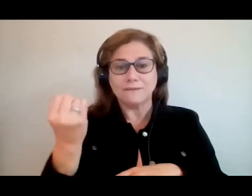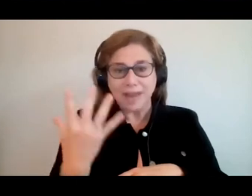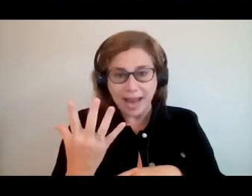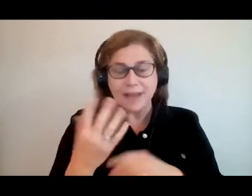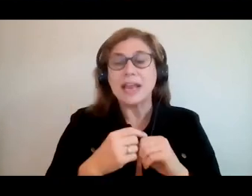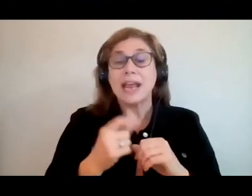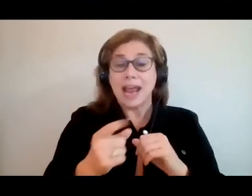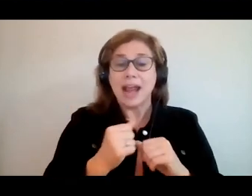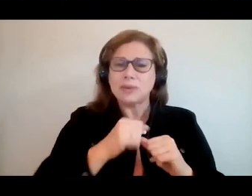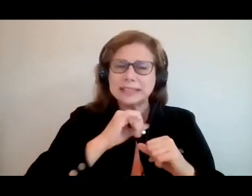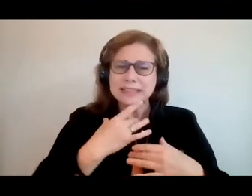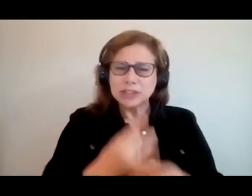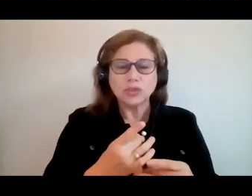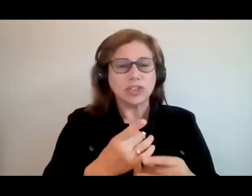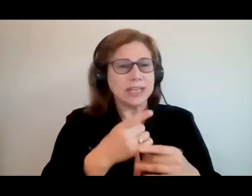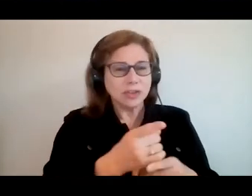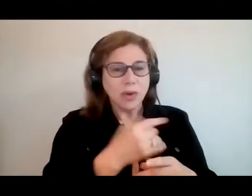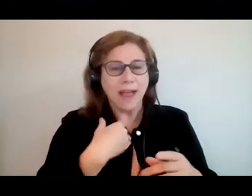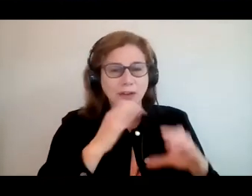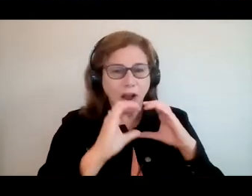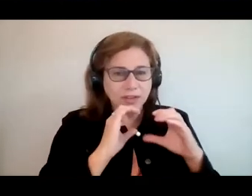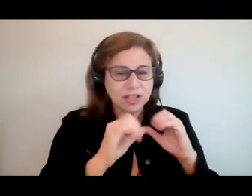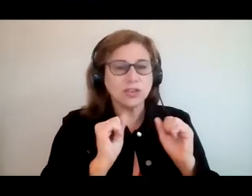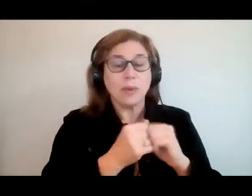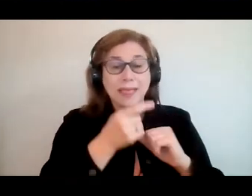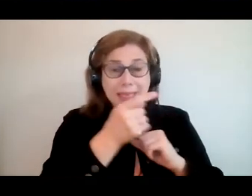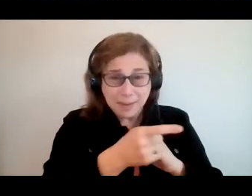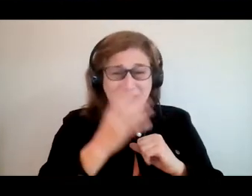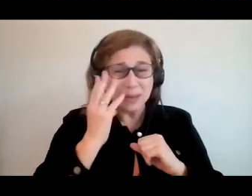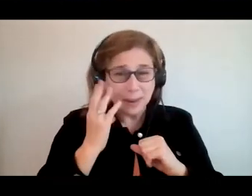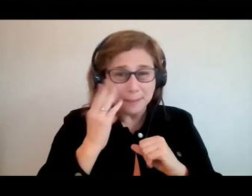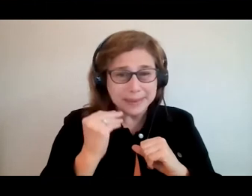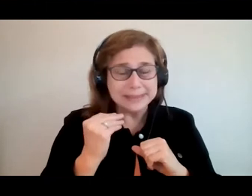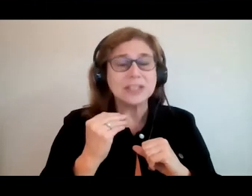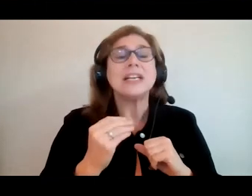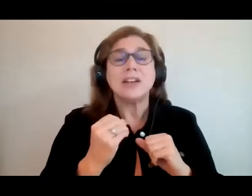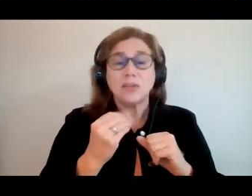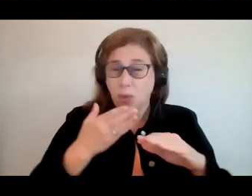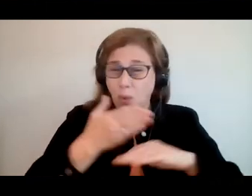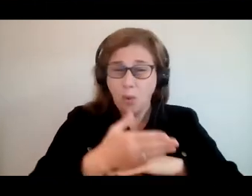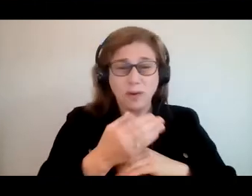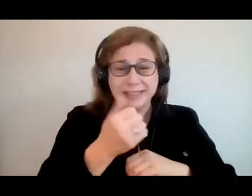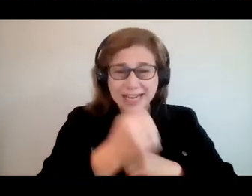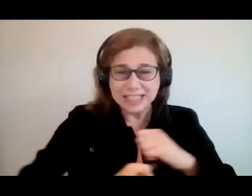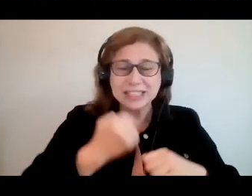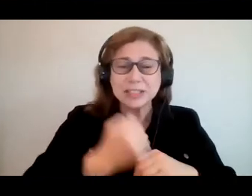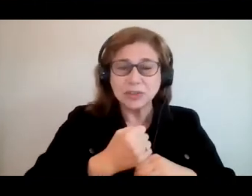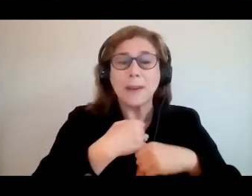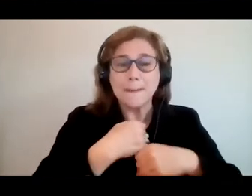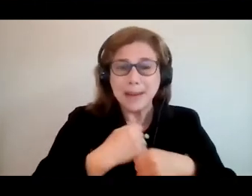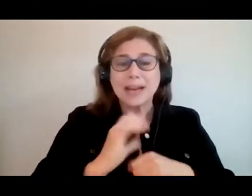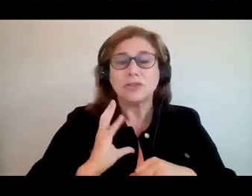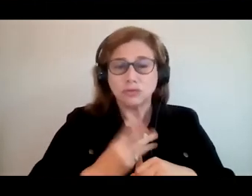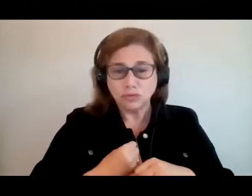been making moving image work about trans masculinity for now well over a decade. And so, you know, Ash and I